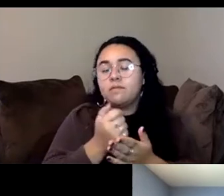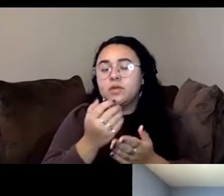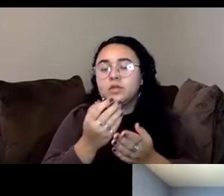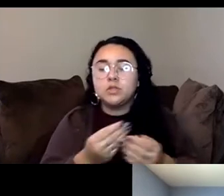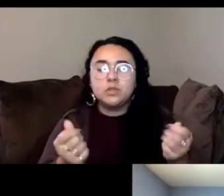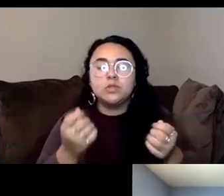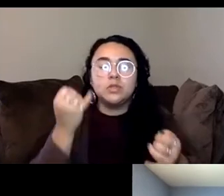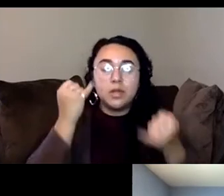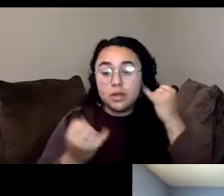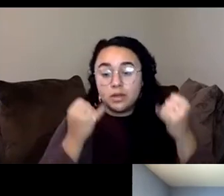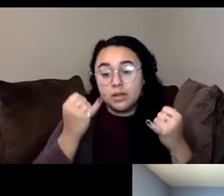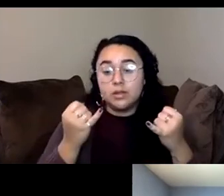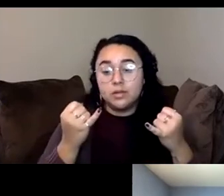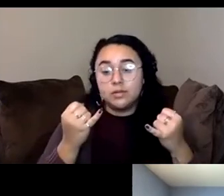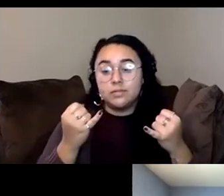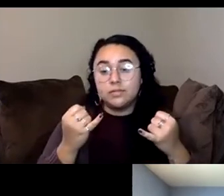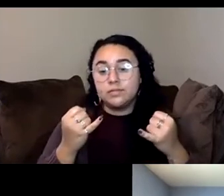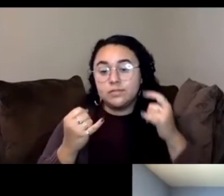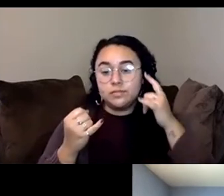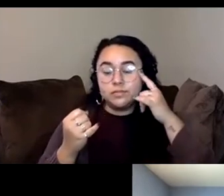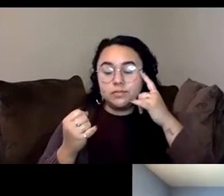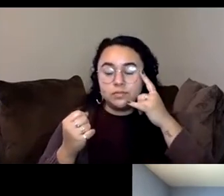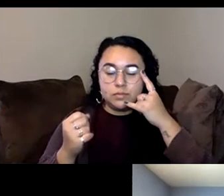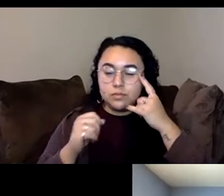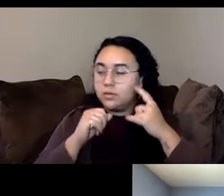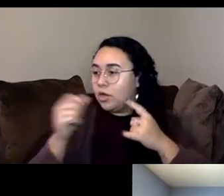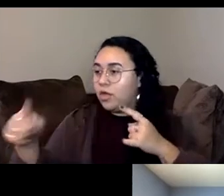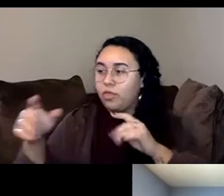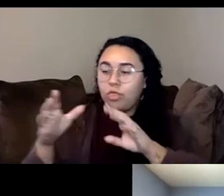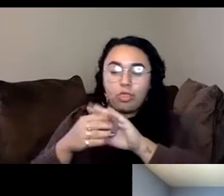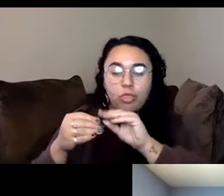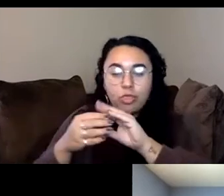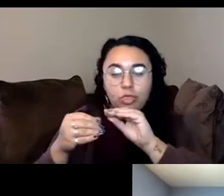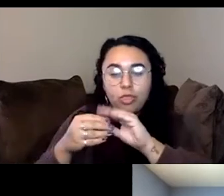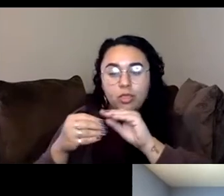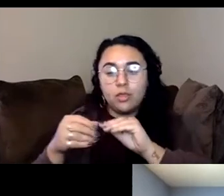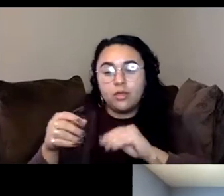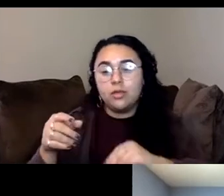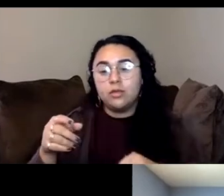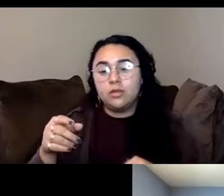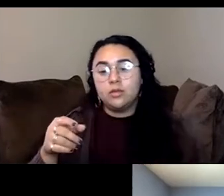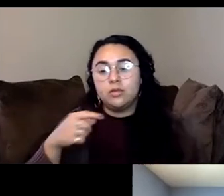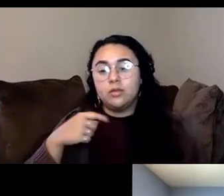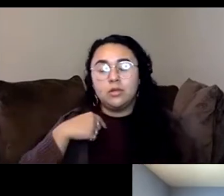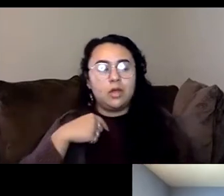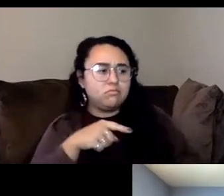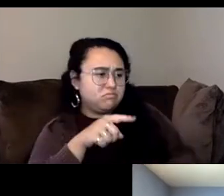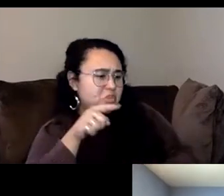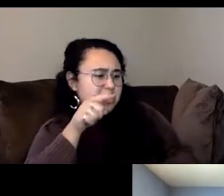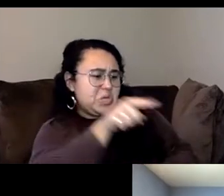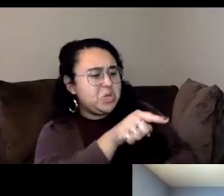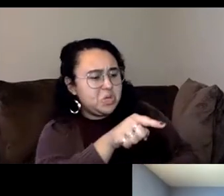as opposed to a lot of the rhetoric out there where it's just about like we judge and